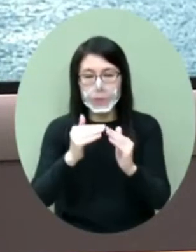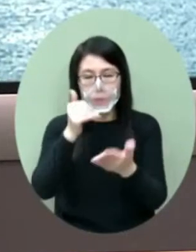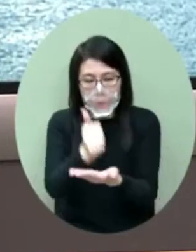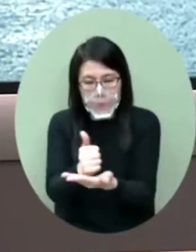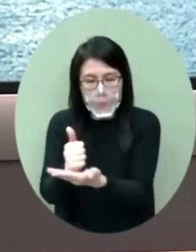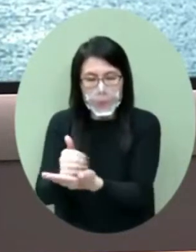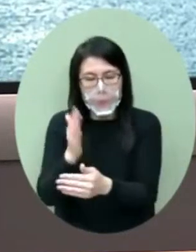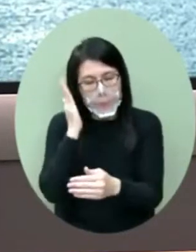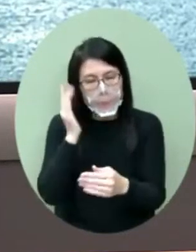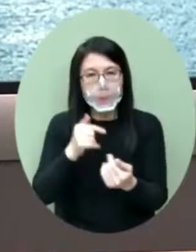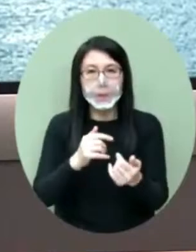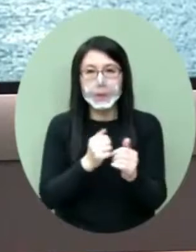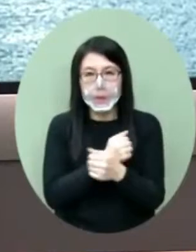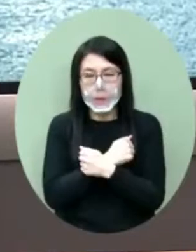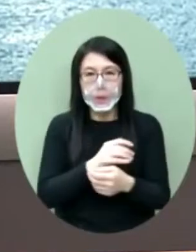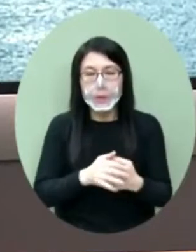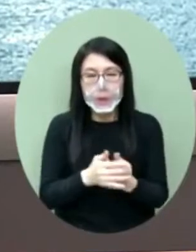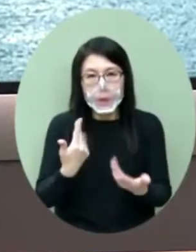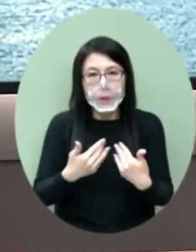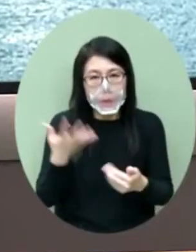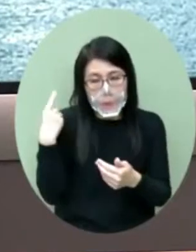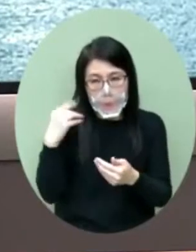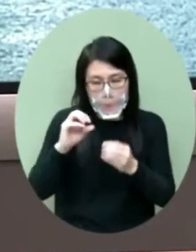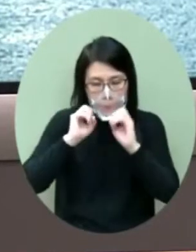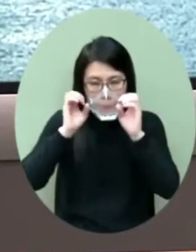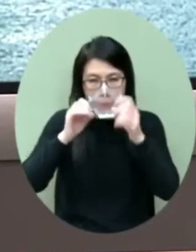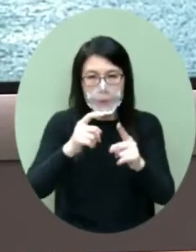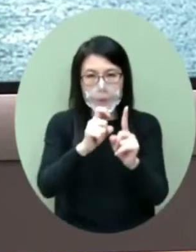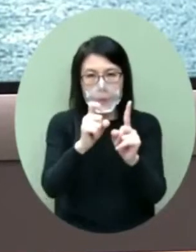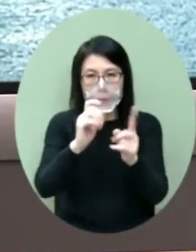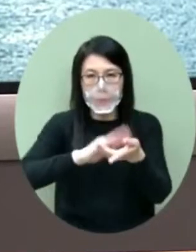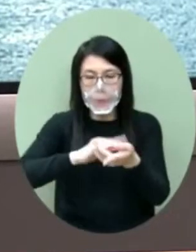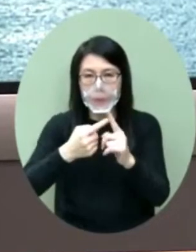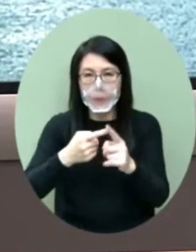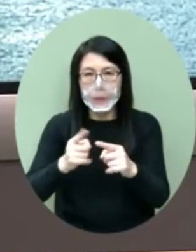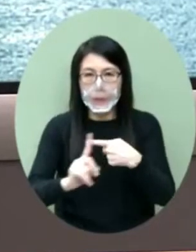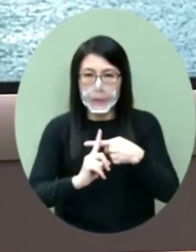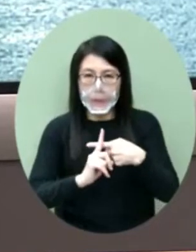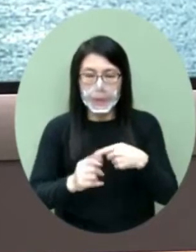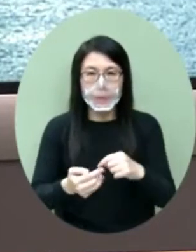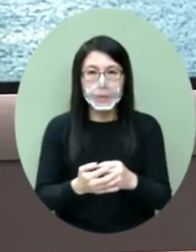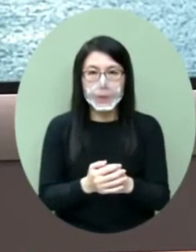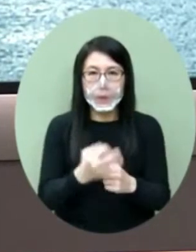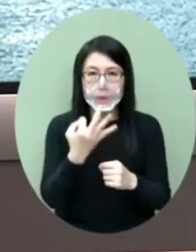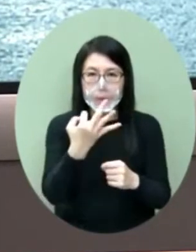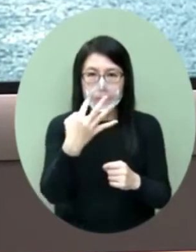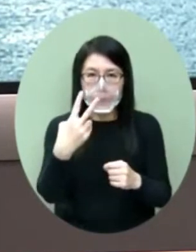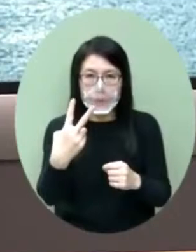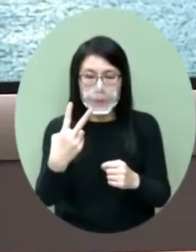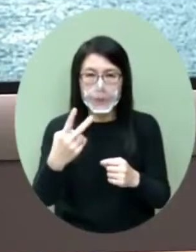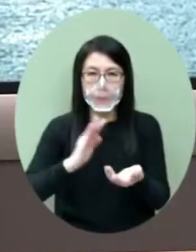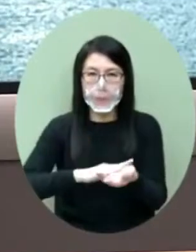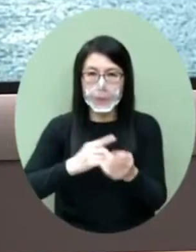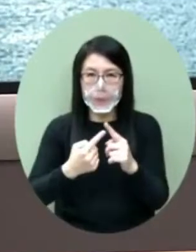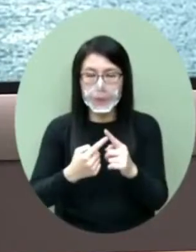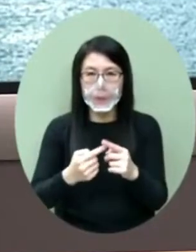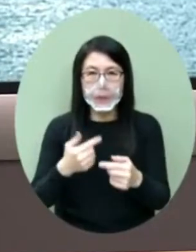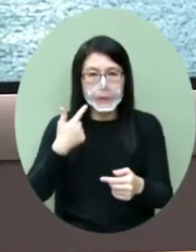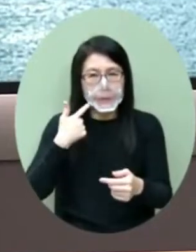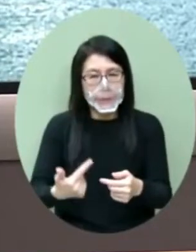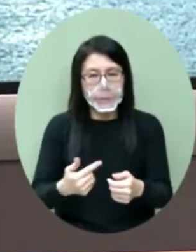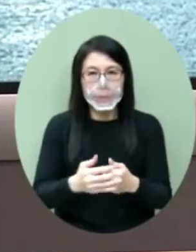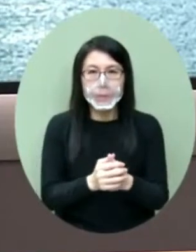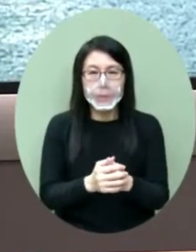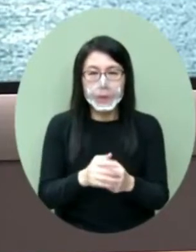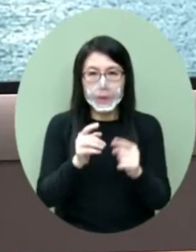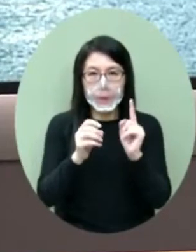well as the Infectious Disease Center of the HA. Last night, we have reports of 19 patients that are in a critical condition,